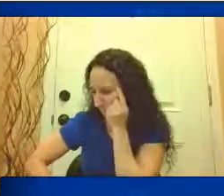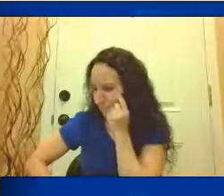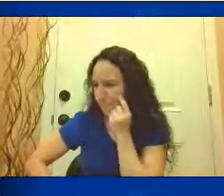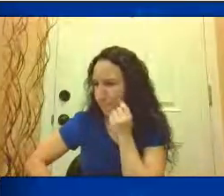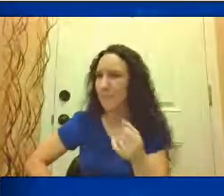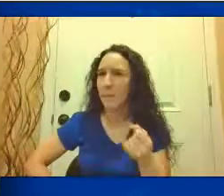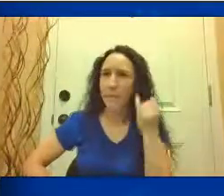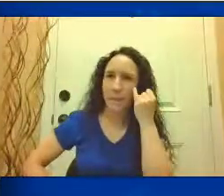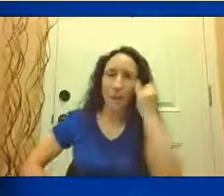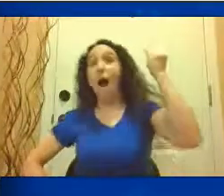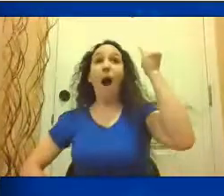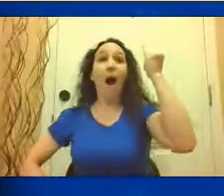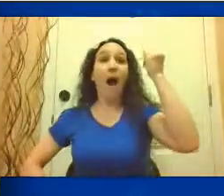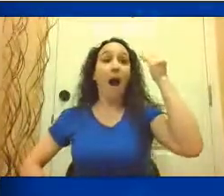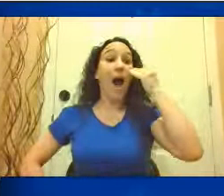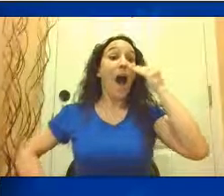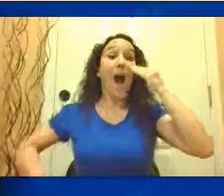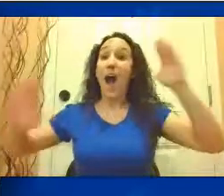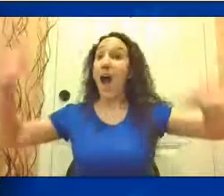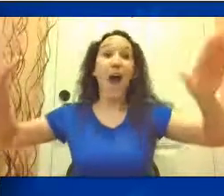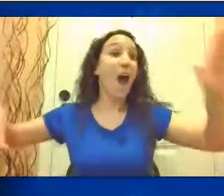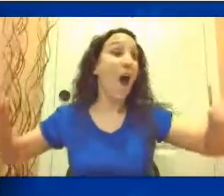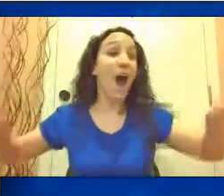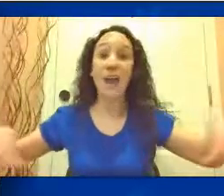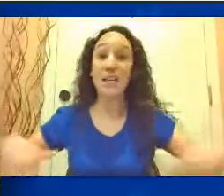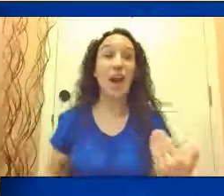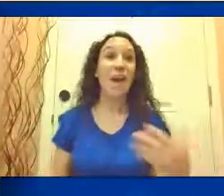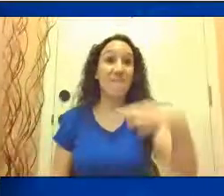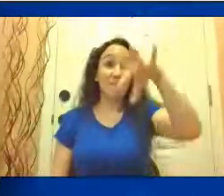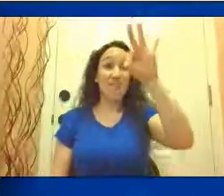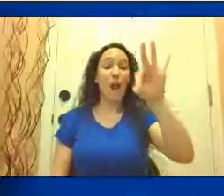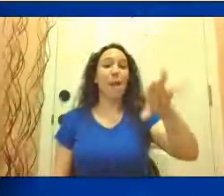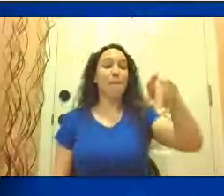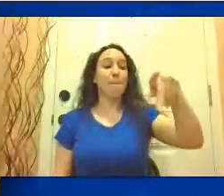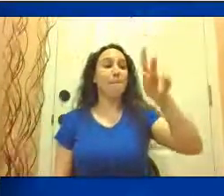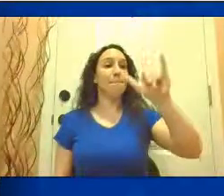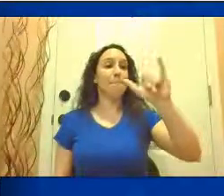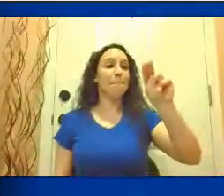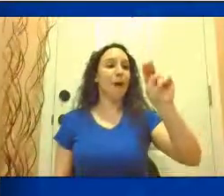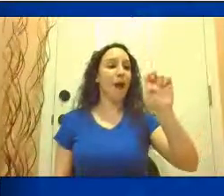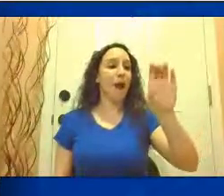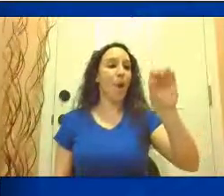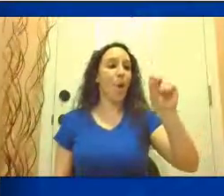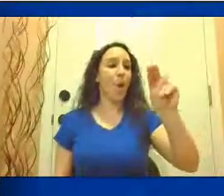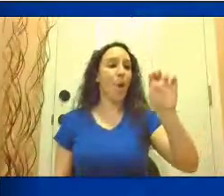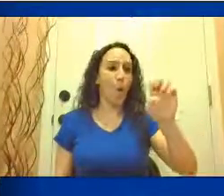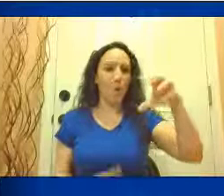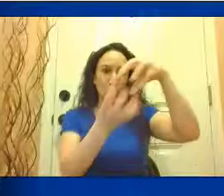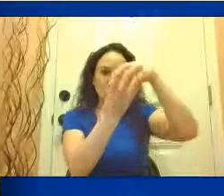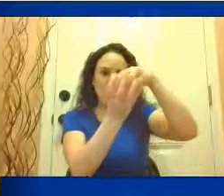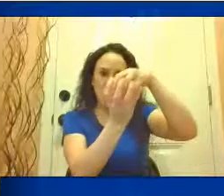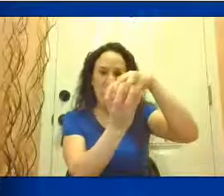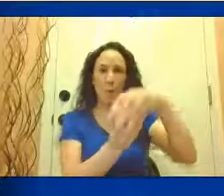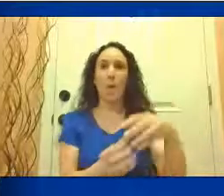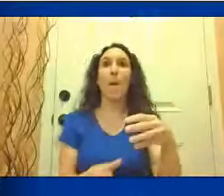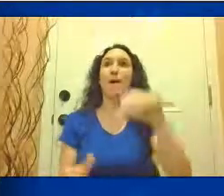Then he was struck with an idea. Yaha! I have an idea. We can use